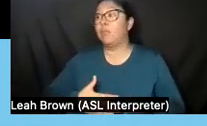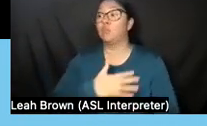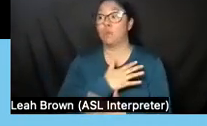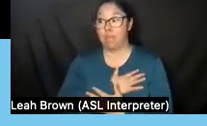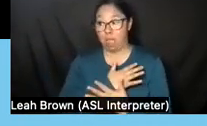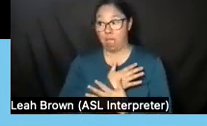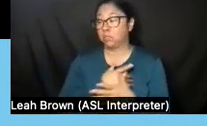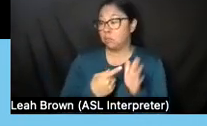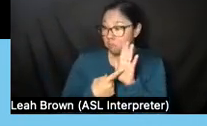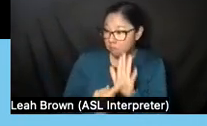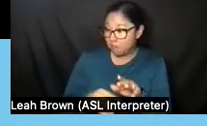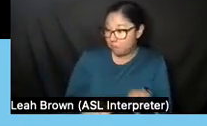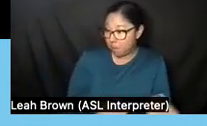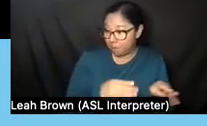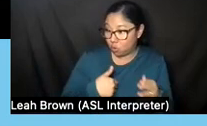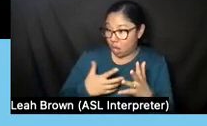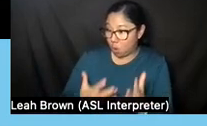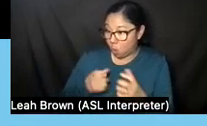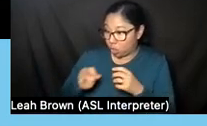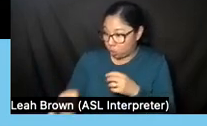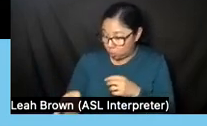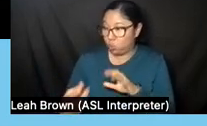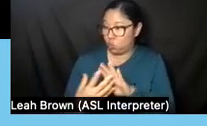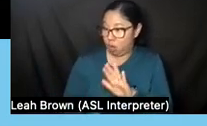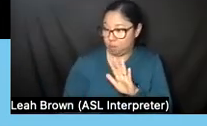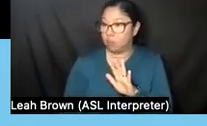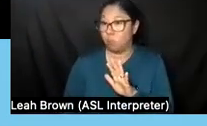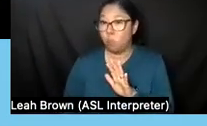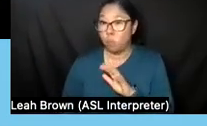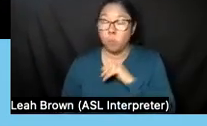them. Or you want to model the behaviors that you want your child to engage in.